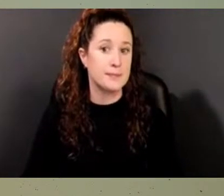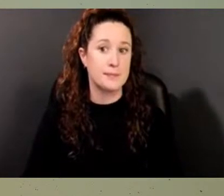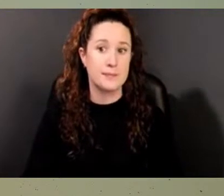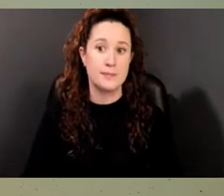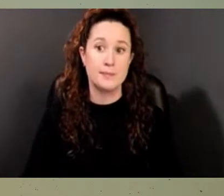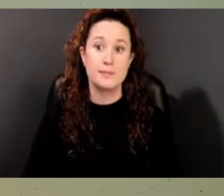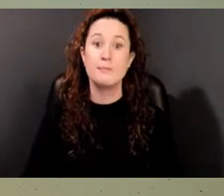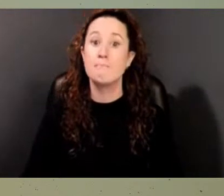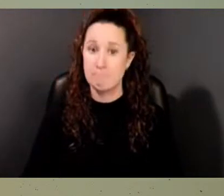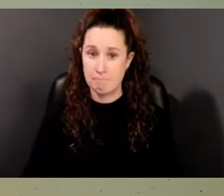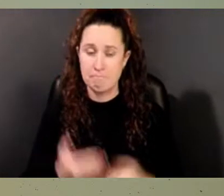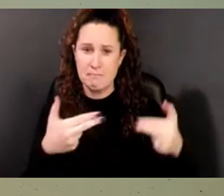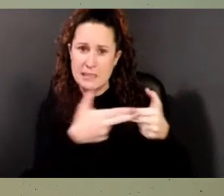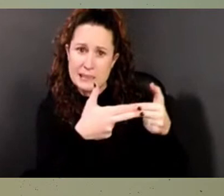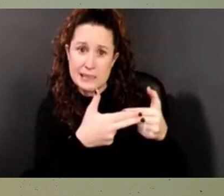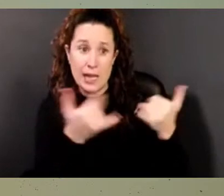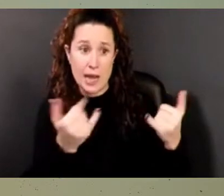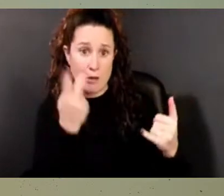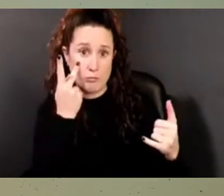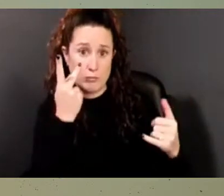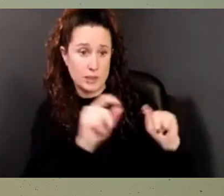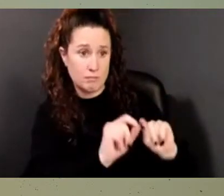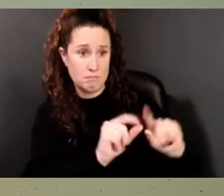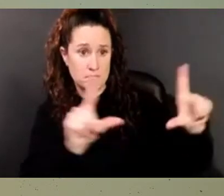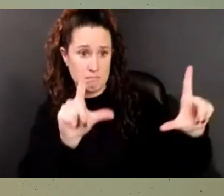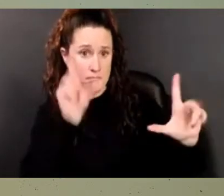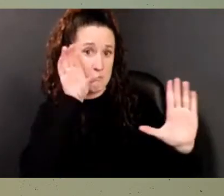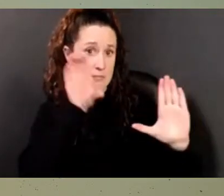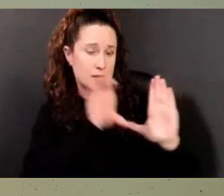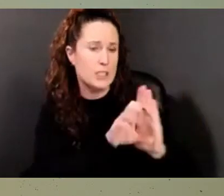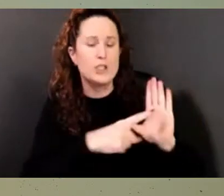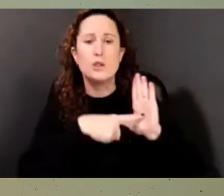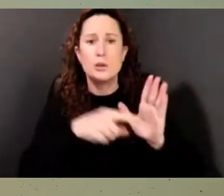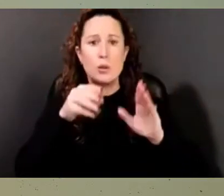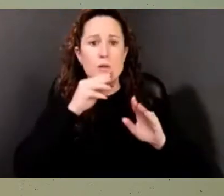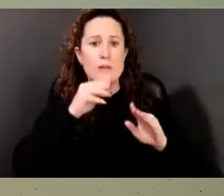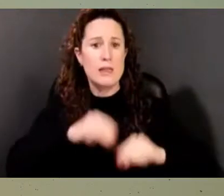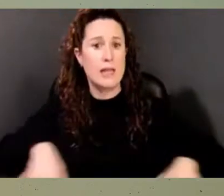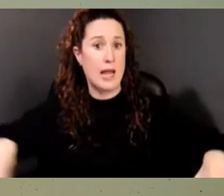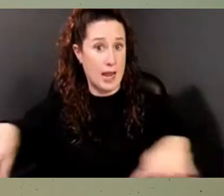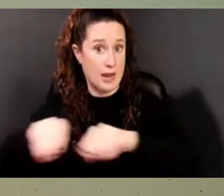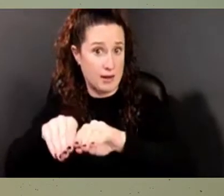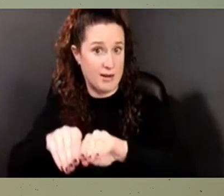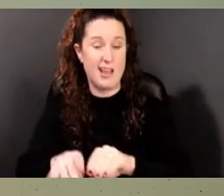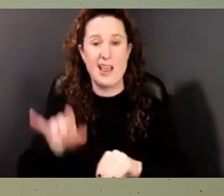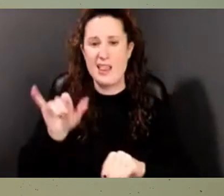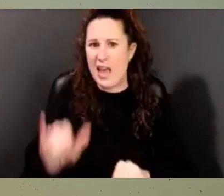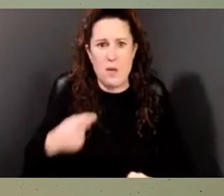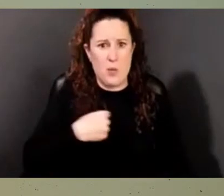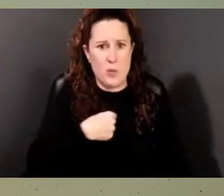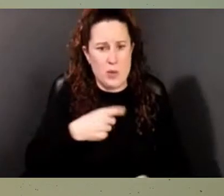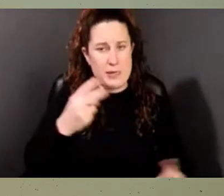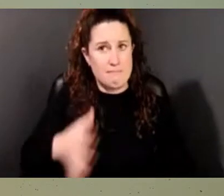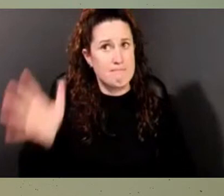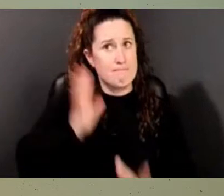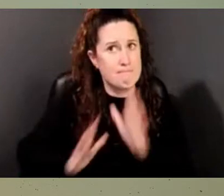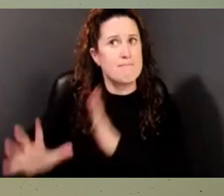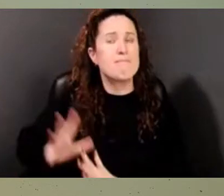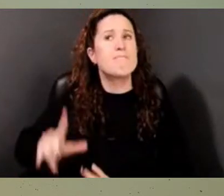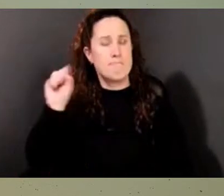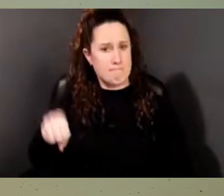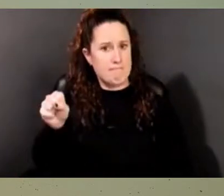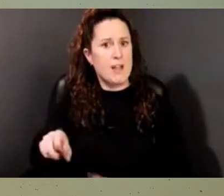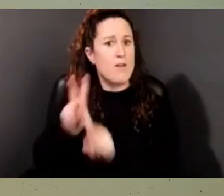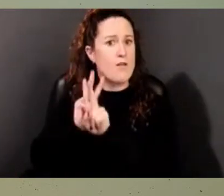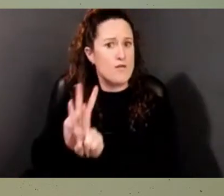The slide you are now seeing is showing you the land that the funeral procession would have had to travel to take Pompey